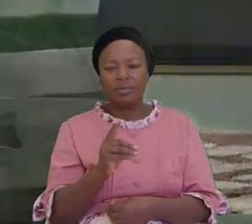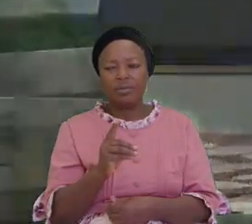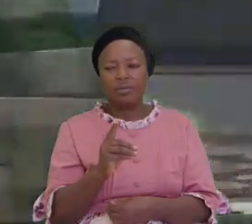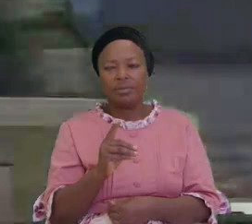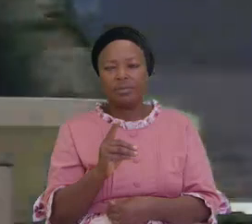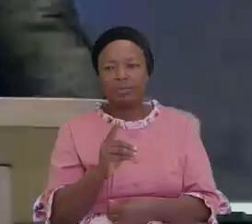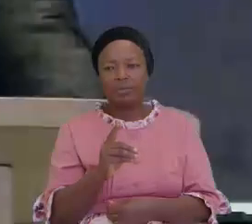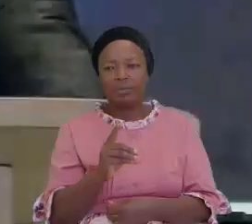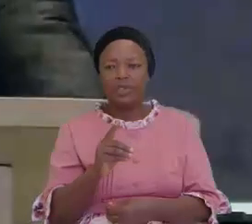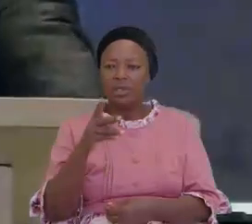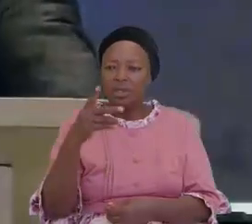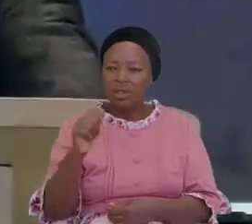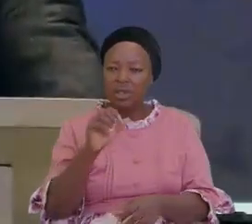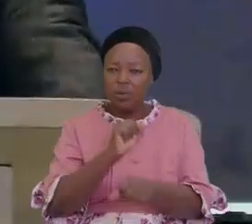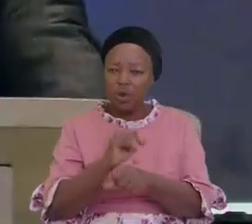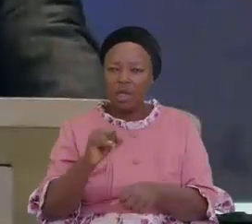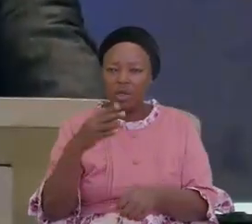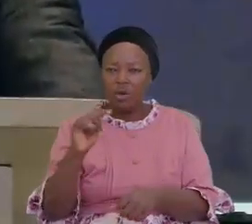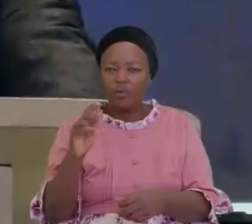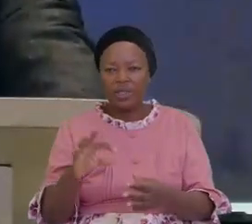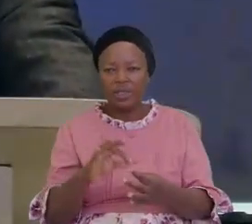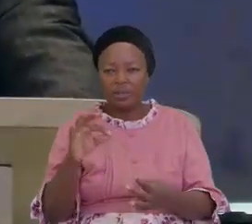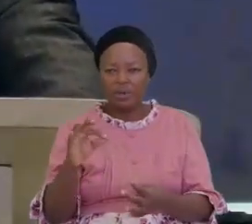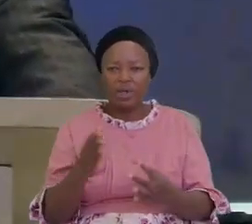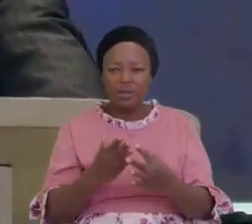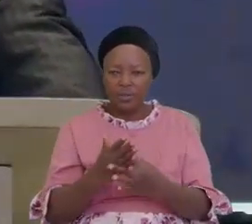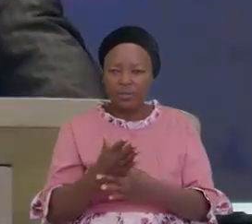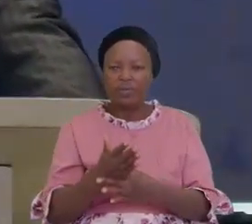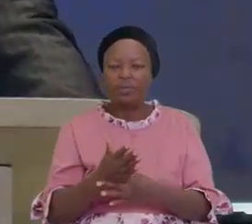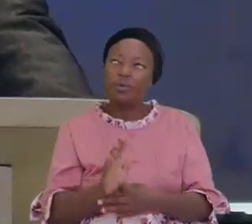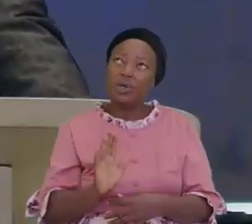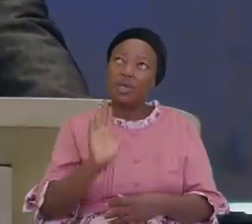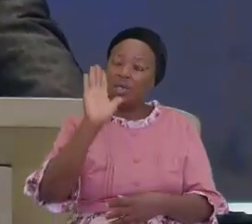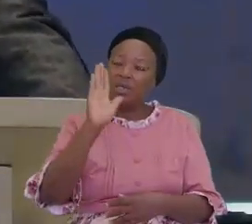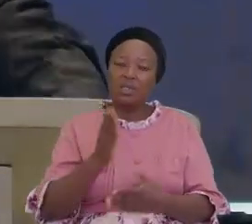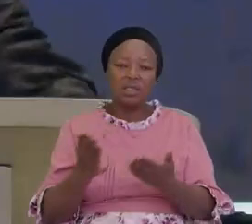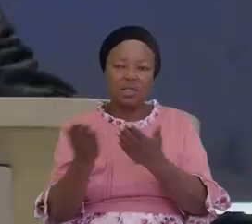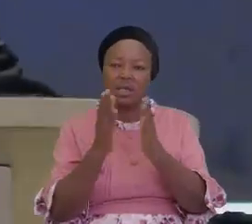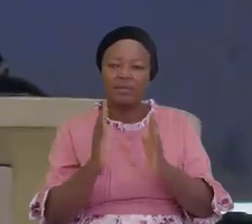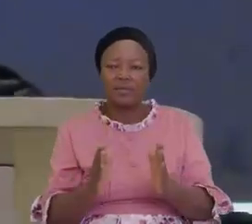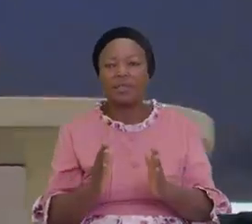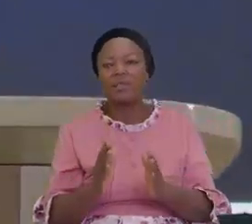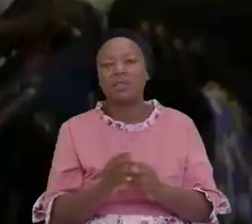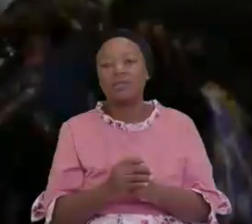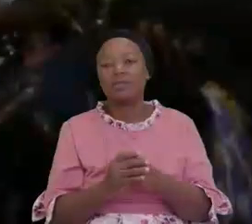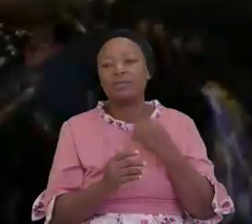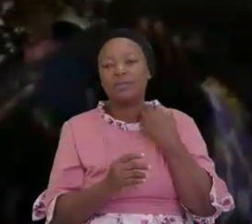The working of the Spirit through his servants.